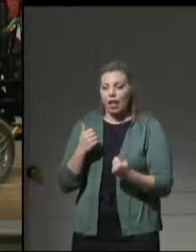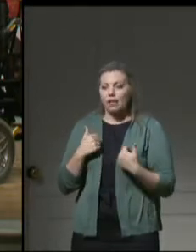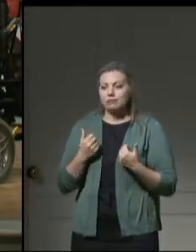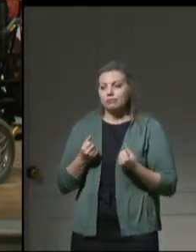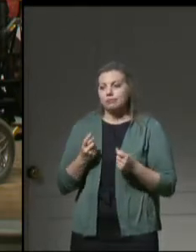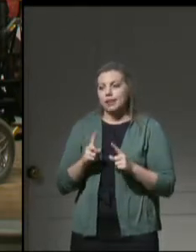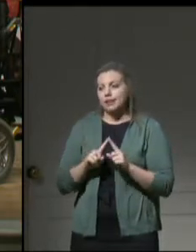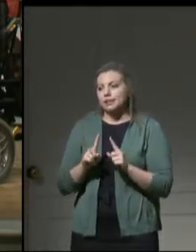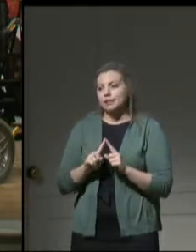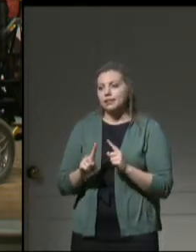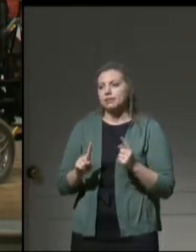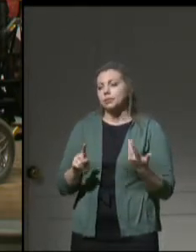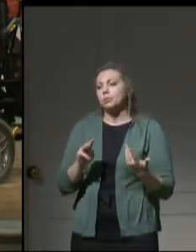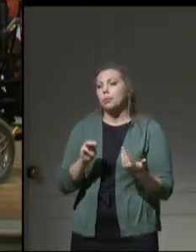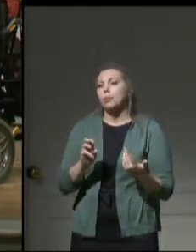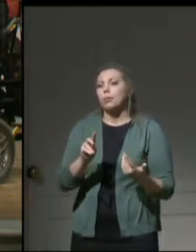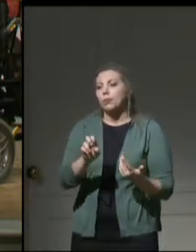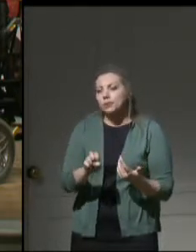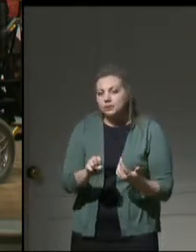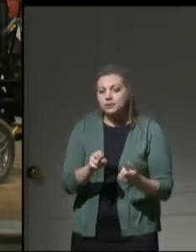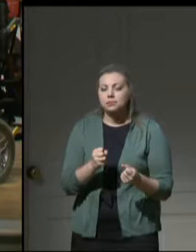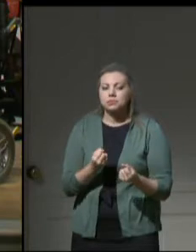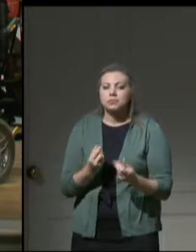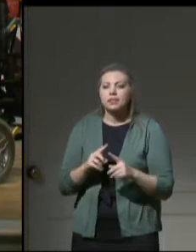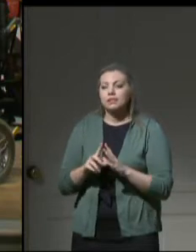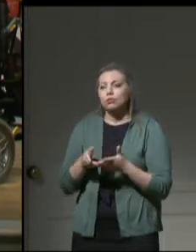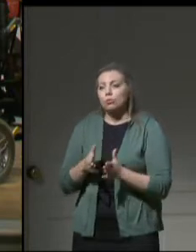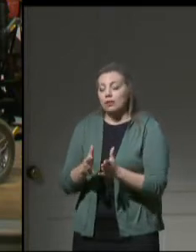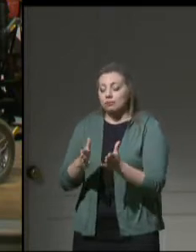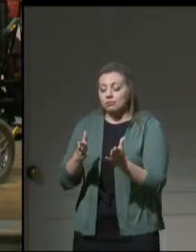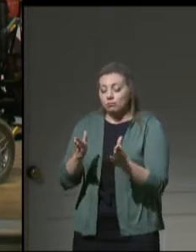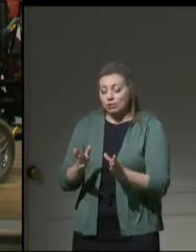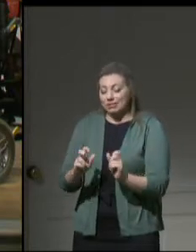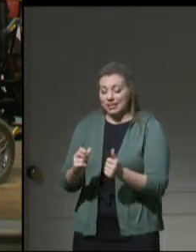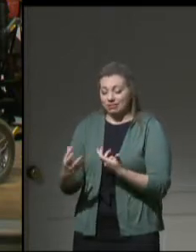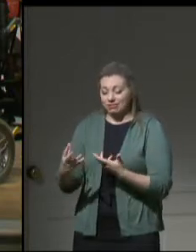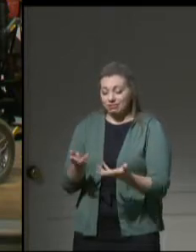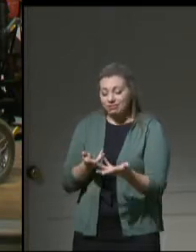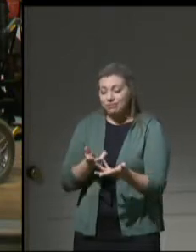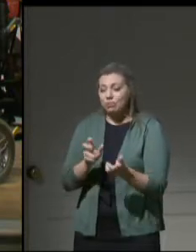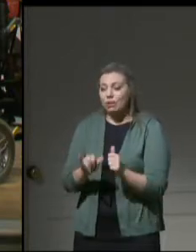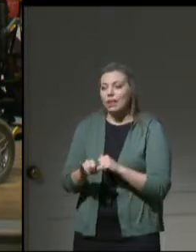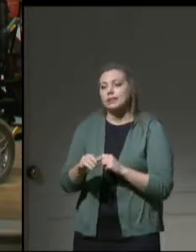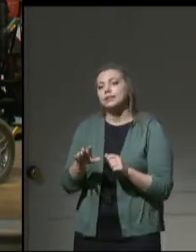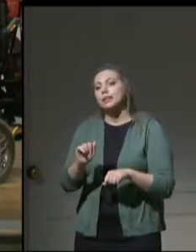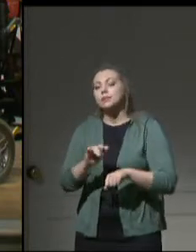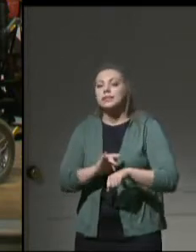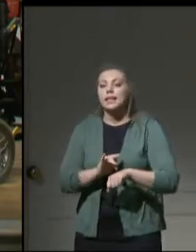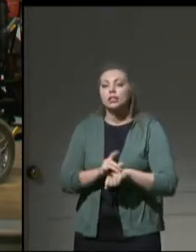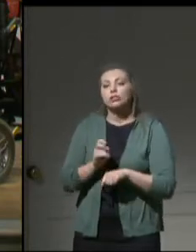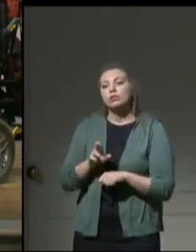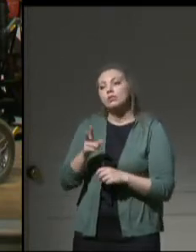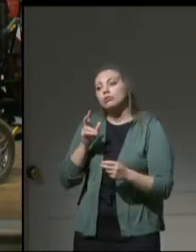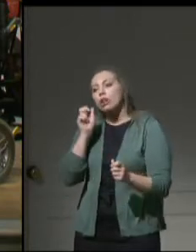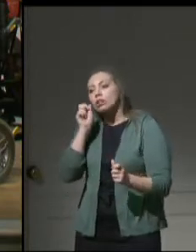multimodal, lots of ways for people to interact with it, whether it's tactile or audio or